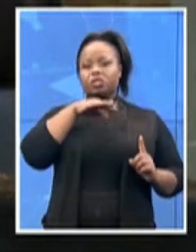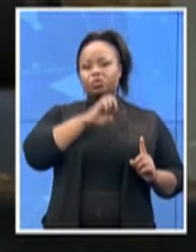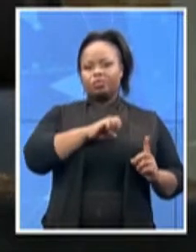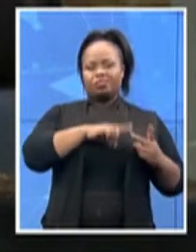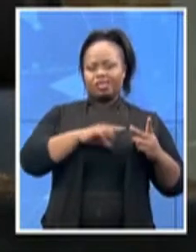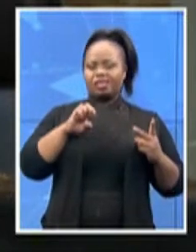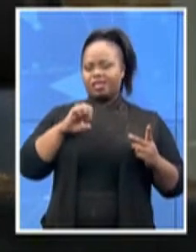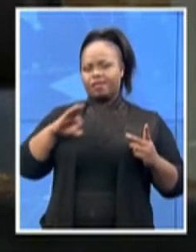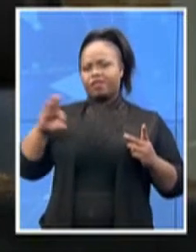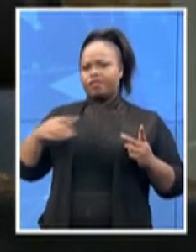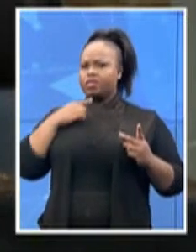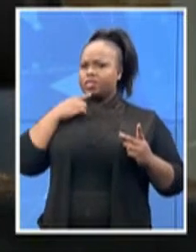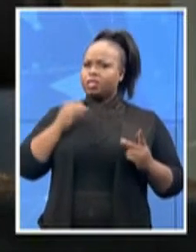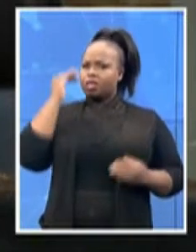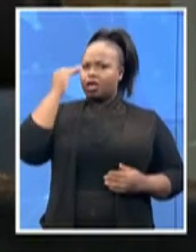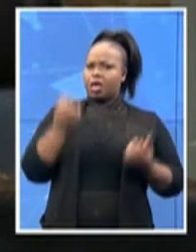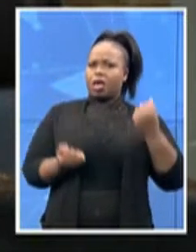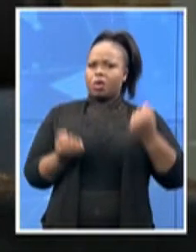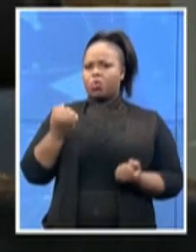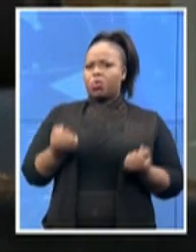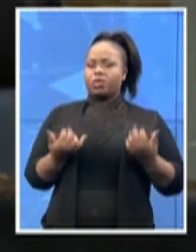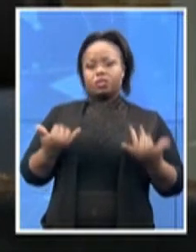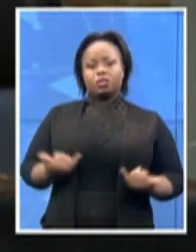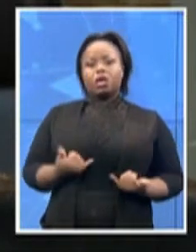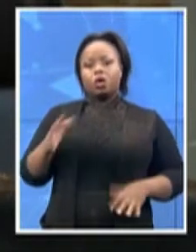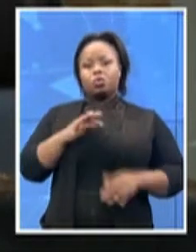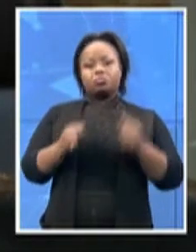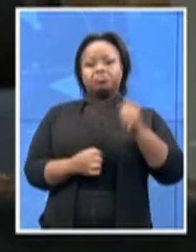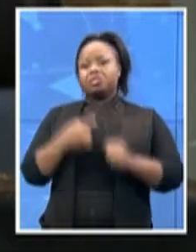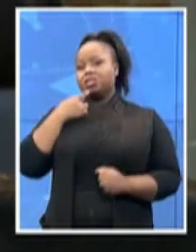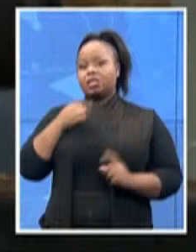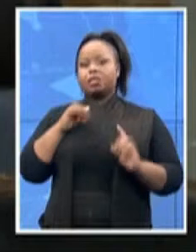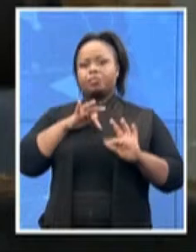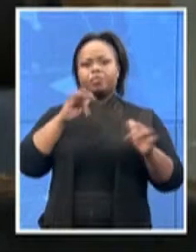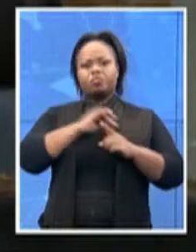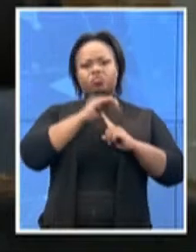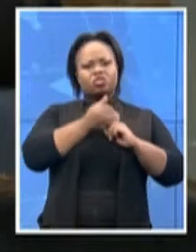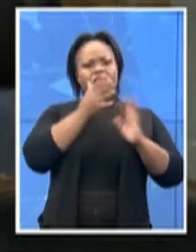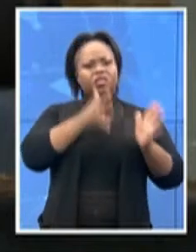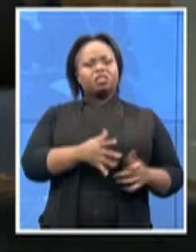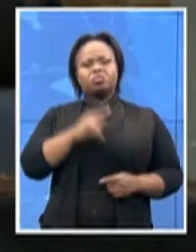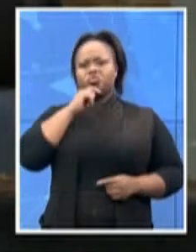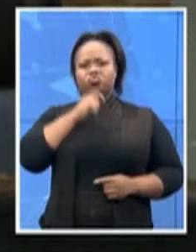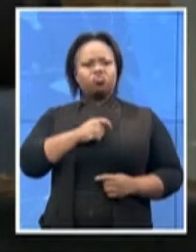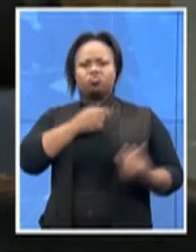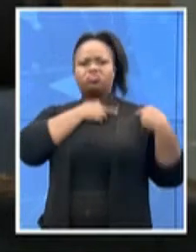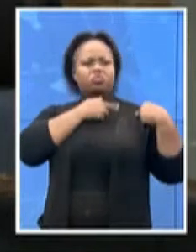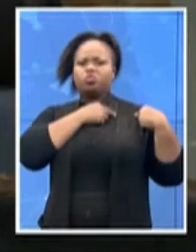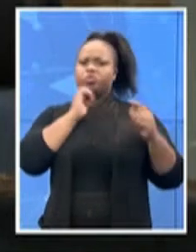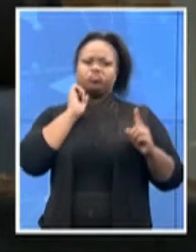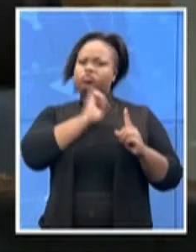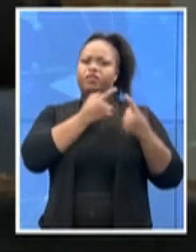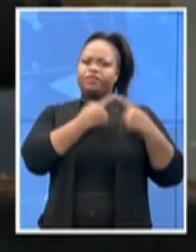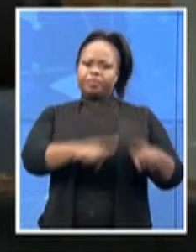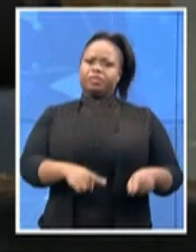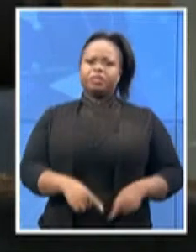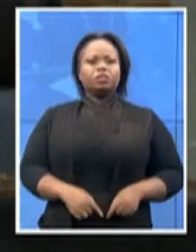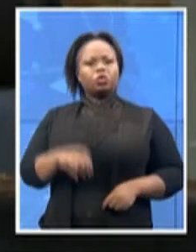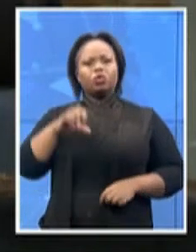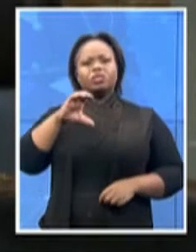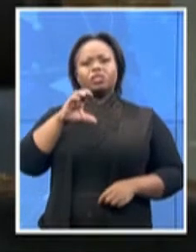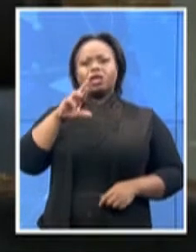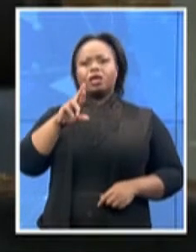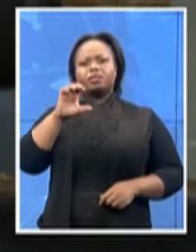concluding that the Public Protector had no jurisdiction over the CR17 campaign. The Public